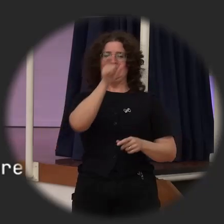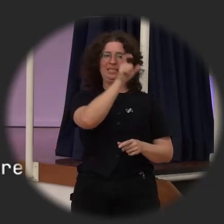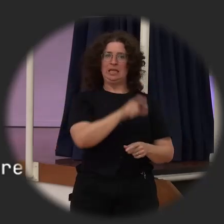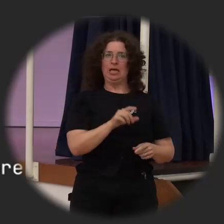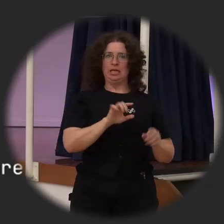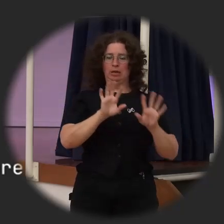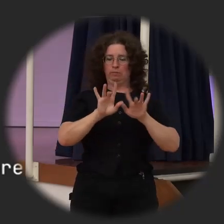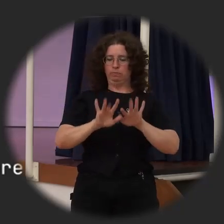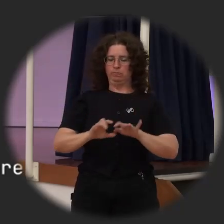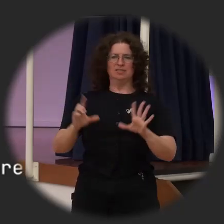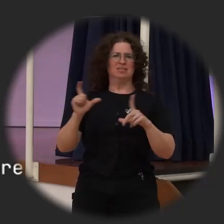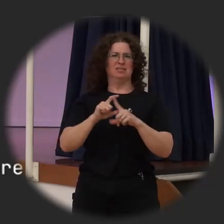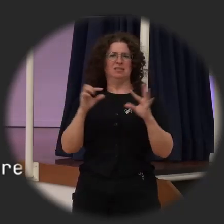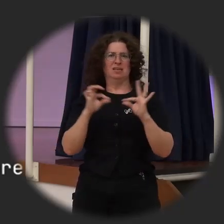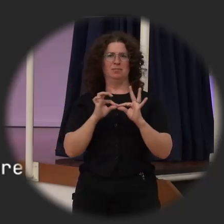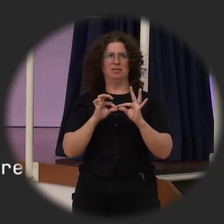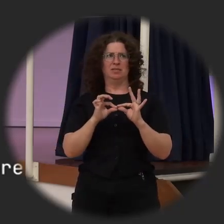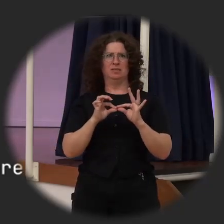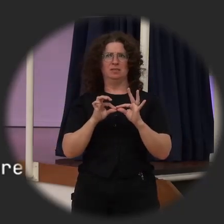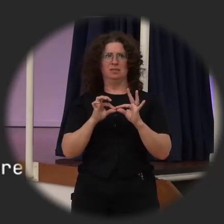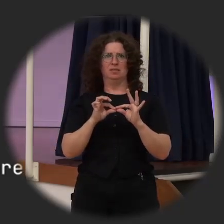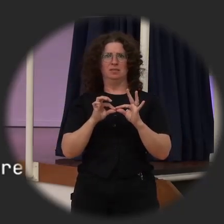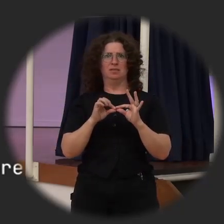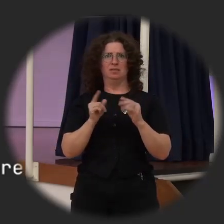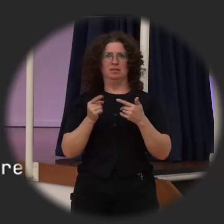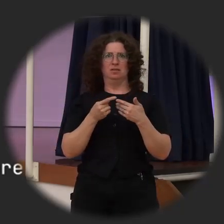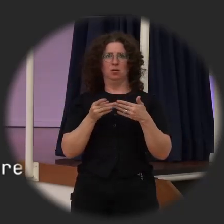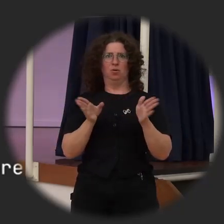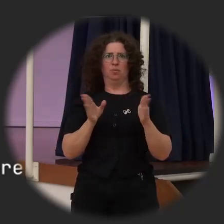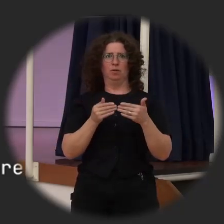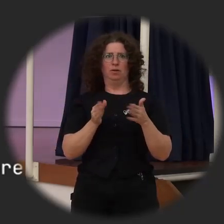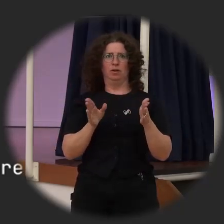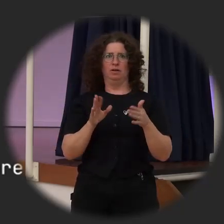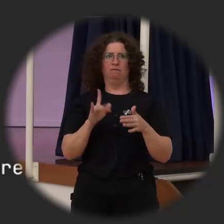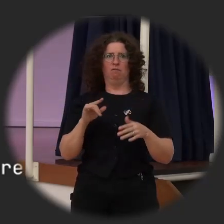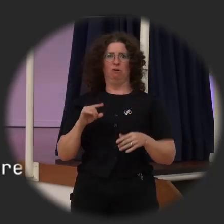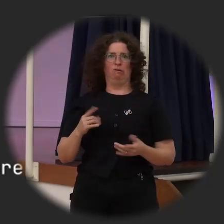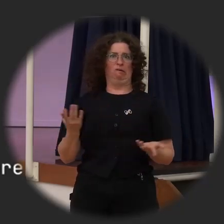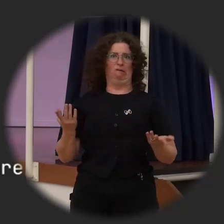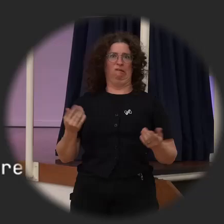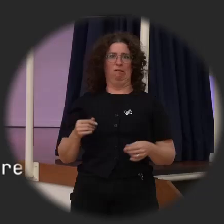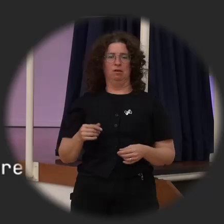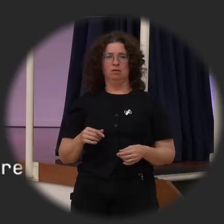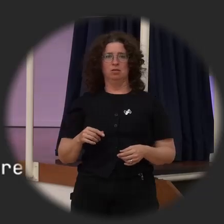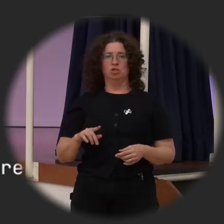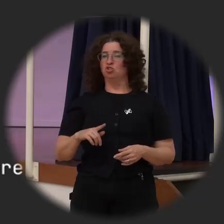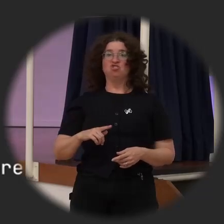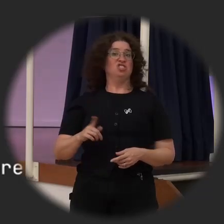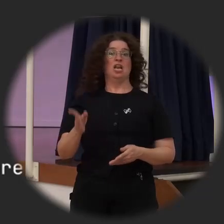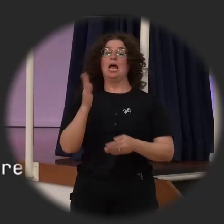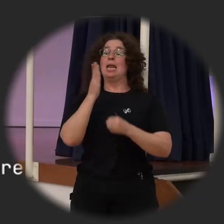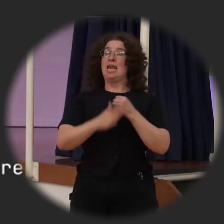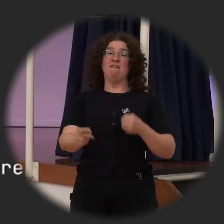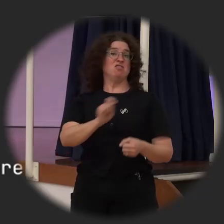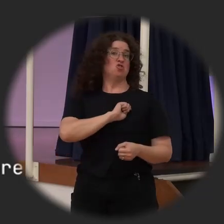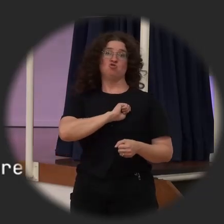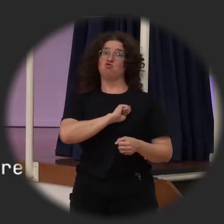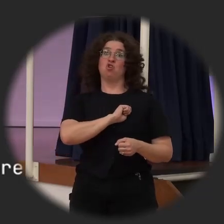which is openings for all kinds of nonsense. Don't trust your users. Don't.